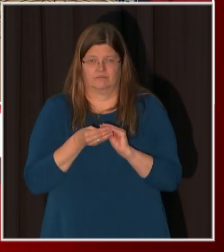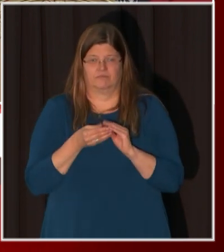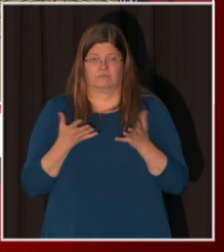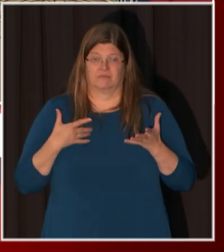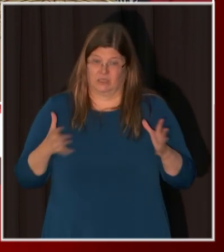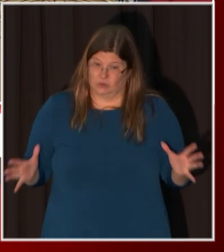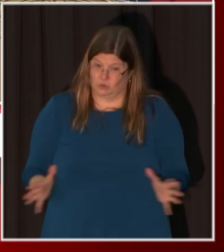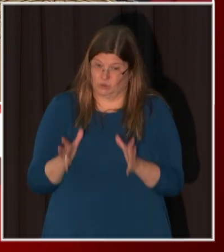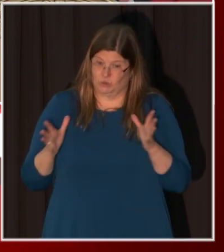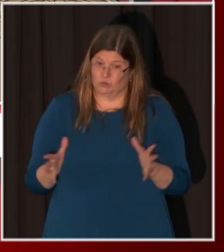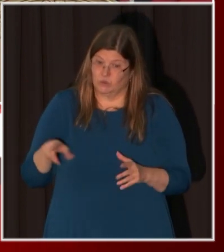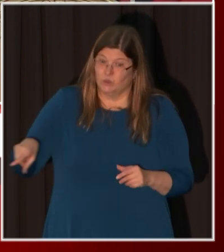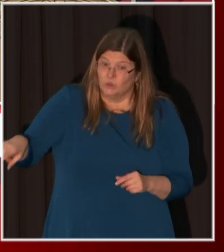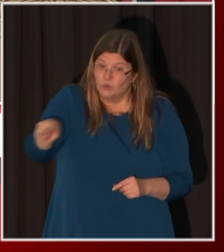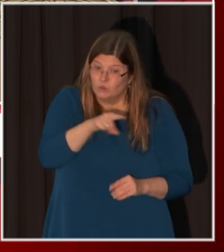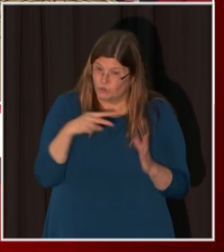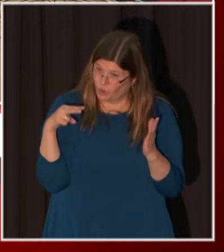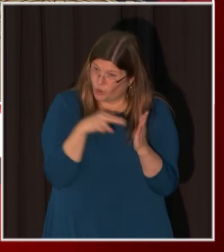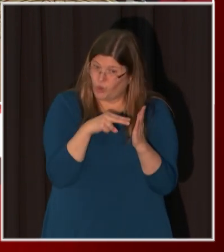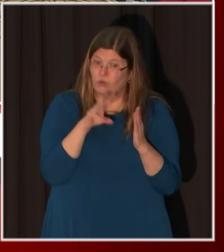to check out